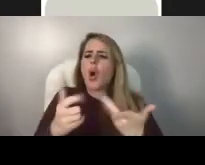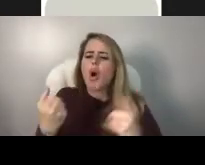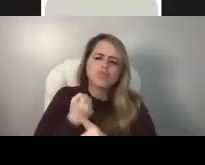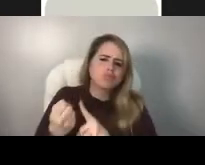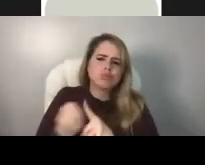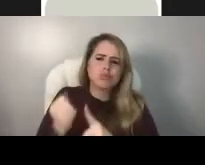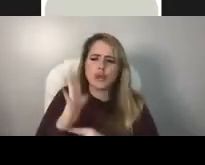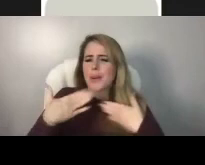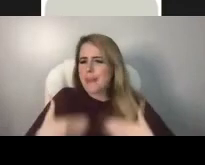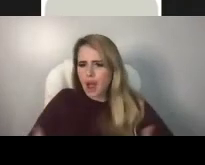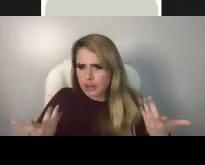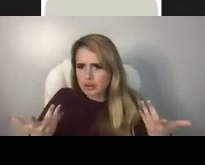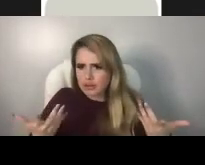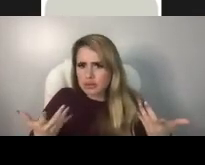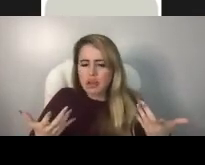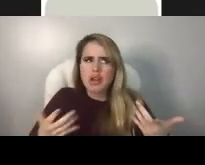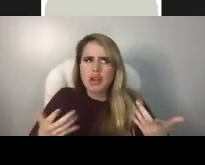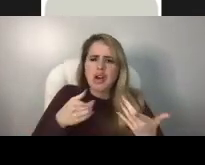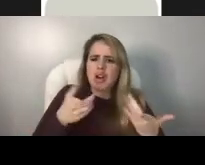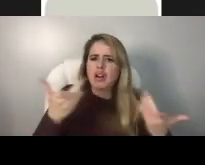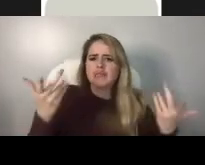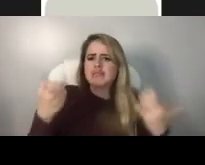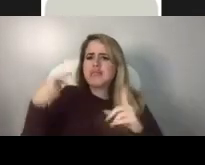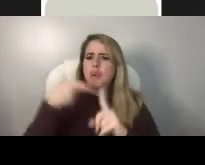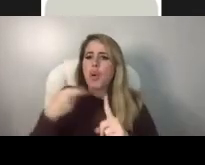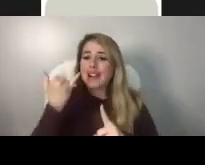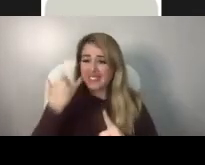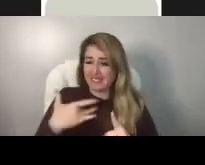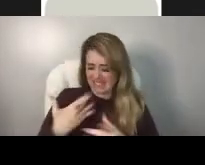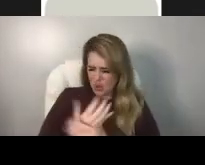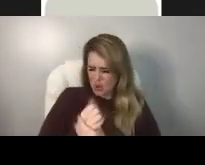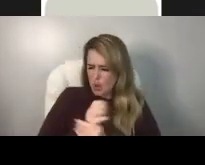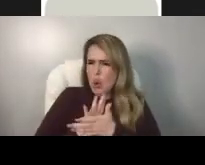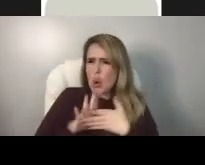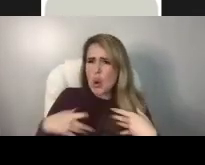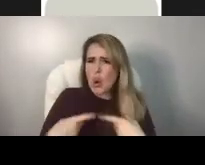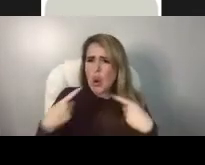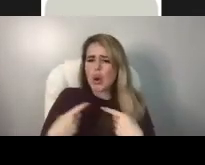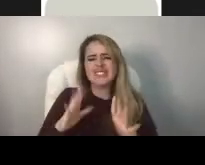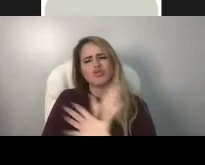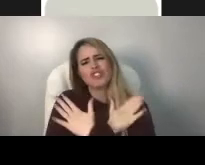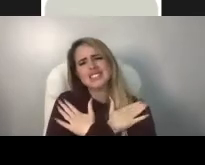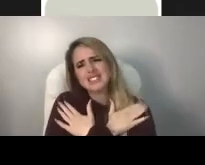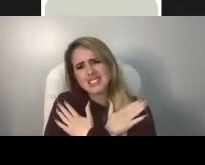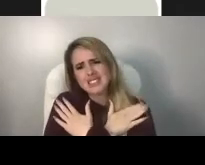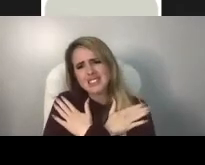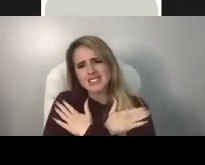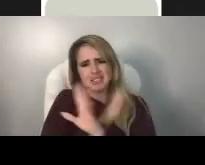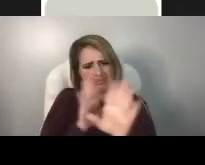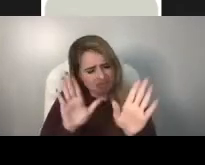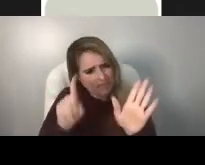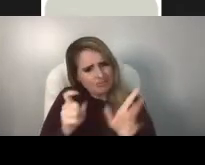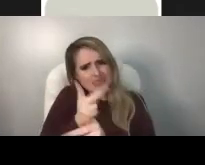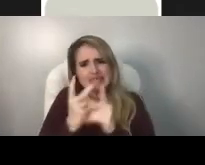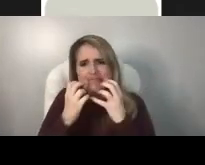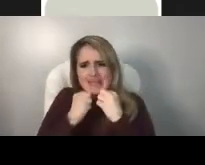mean don't do things, but when you start to get arthritis, you want to rest your joints more than